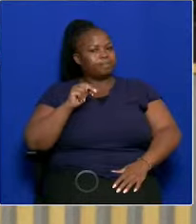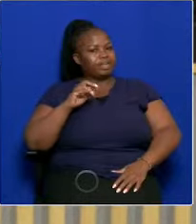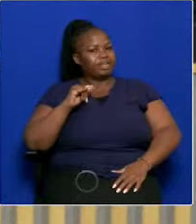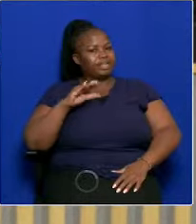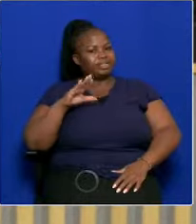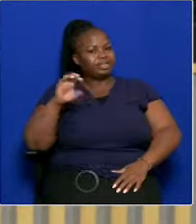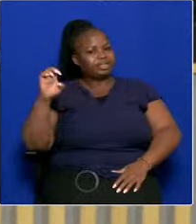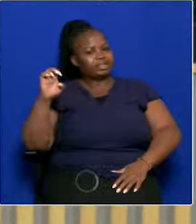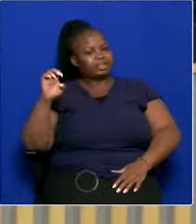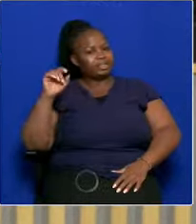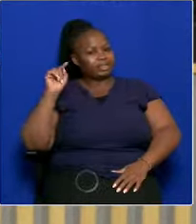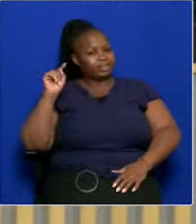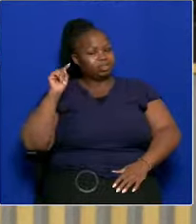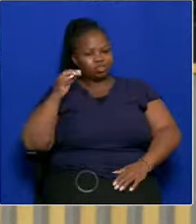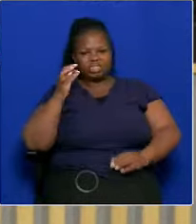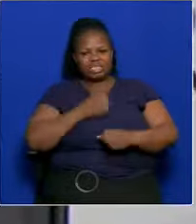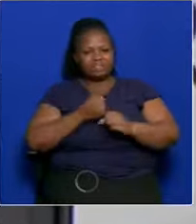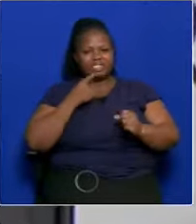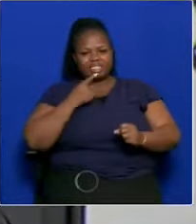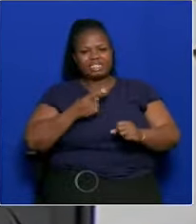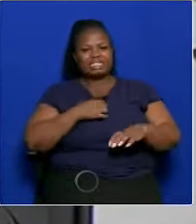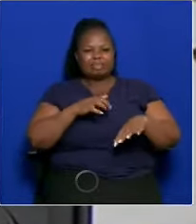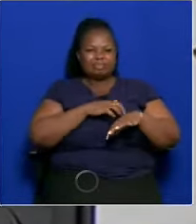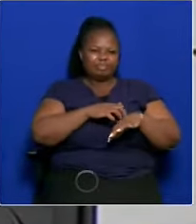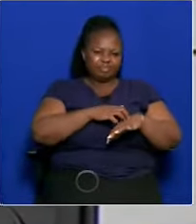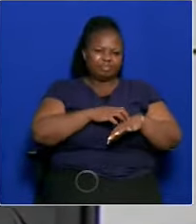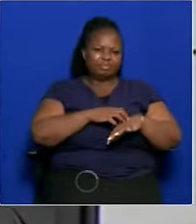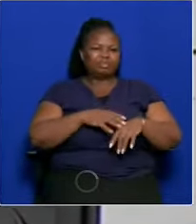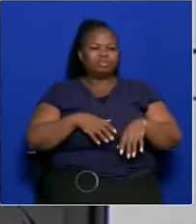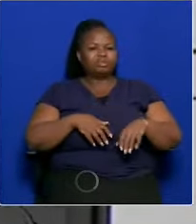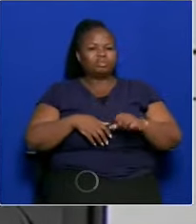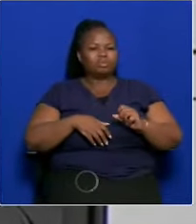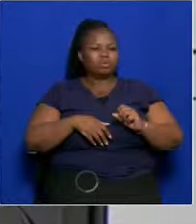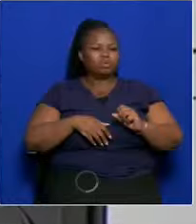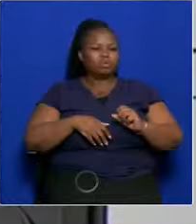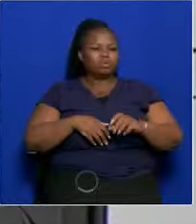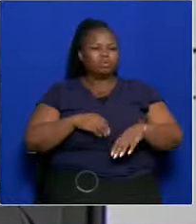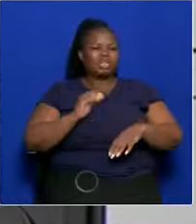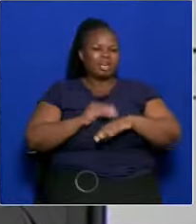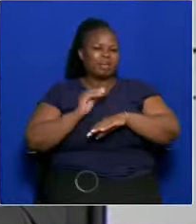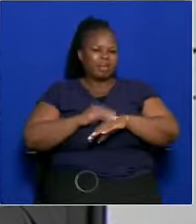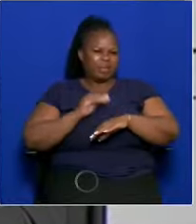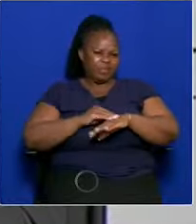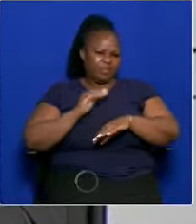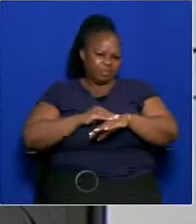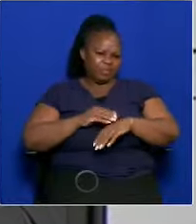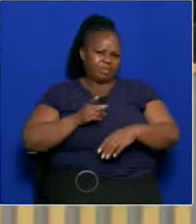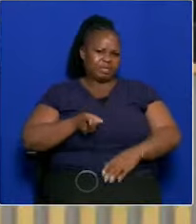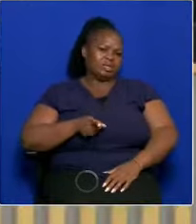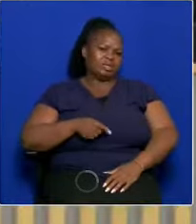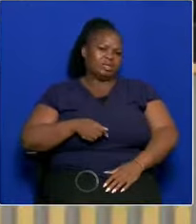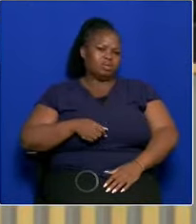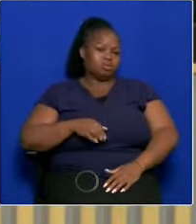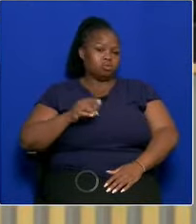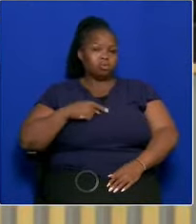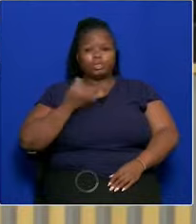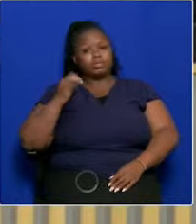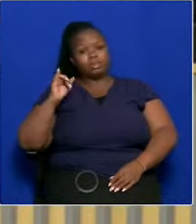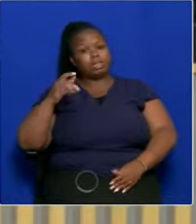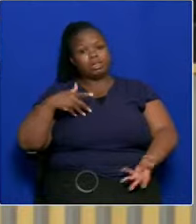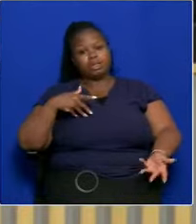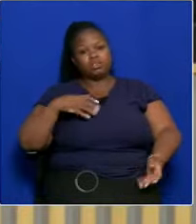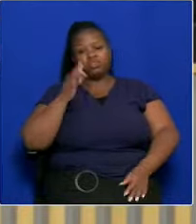didn't say nuisance, you said menace. And I think my point remains that you considered him a